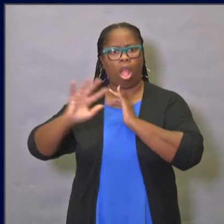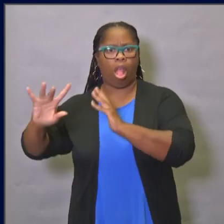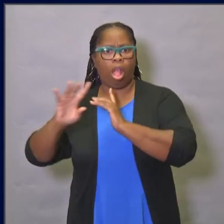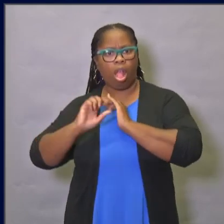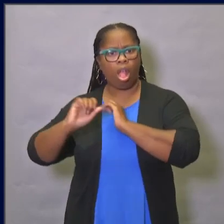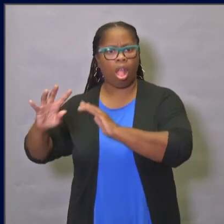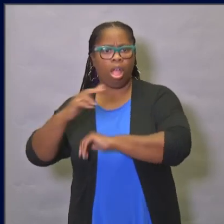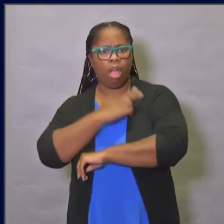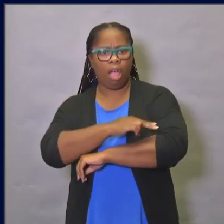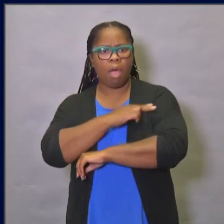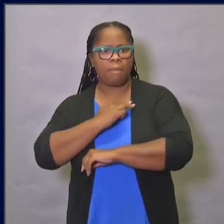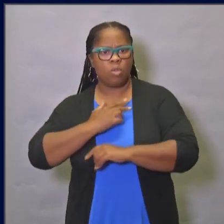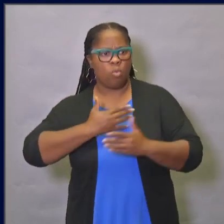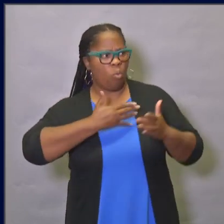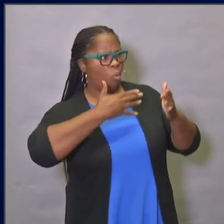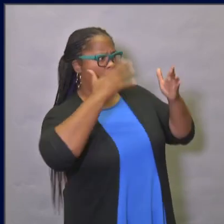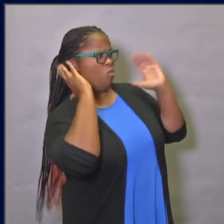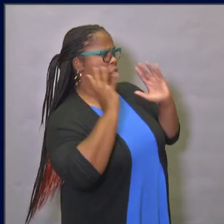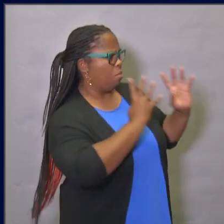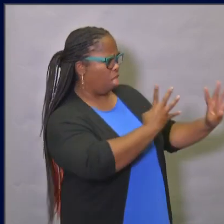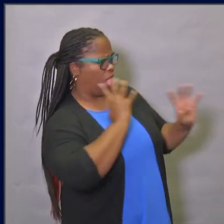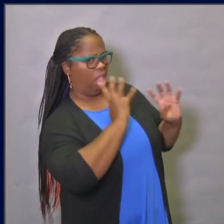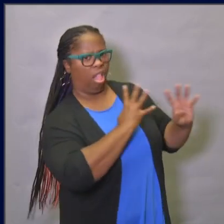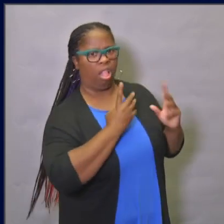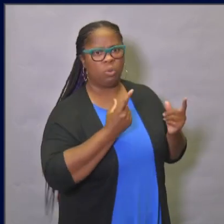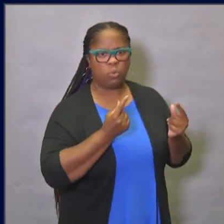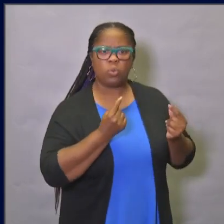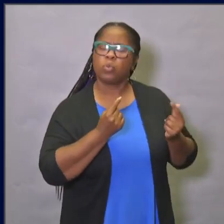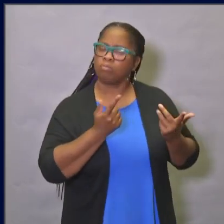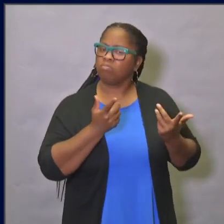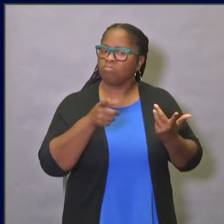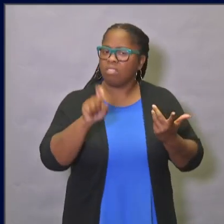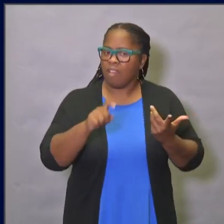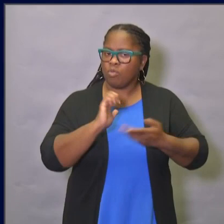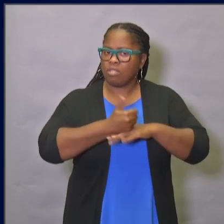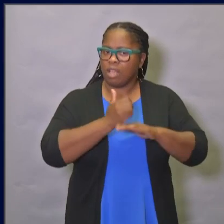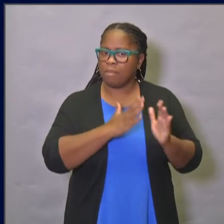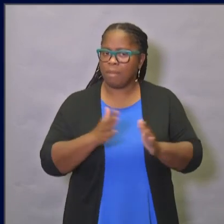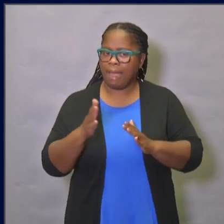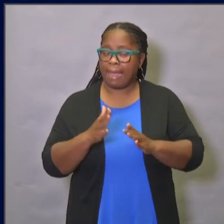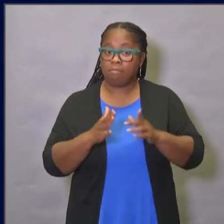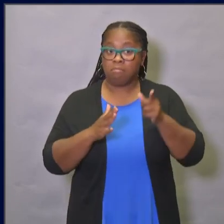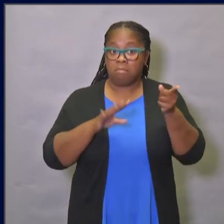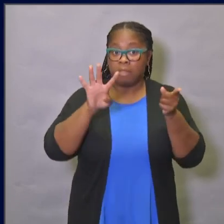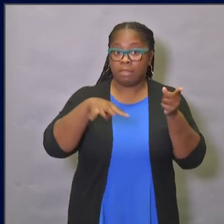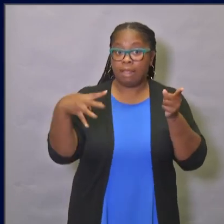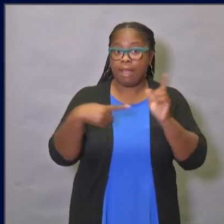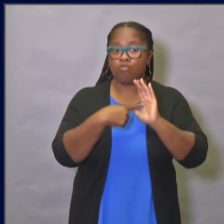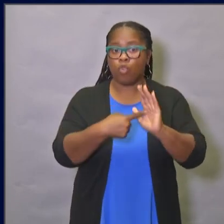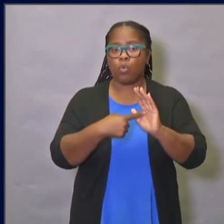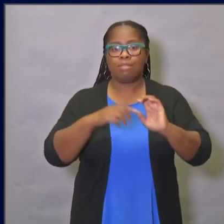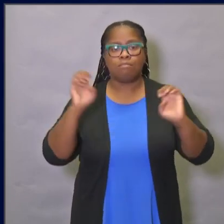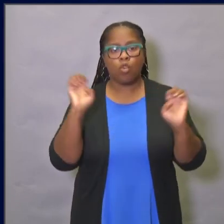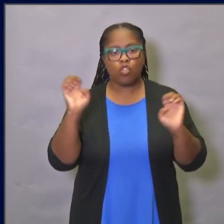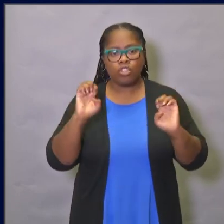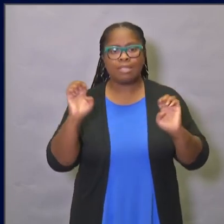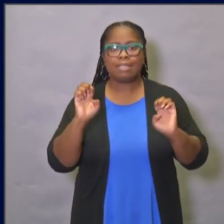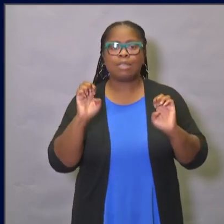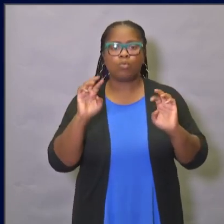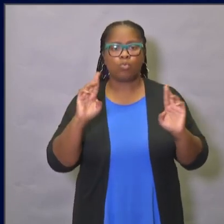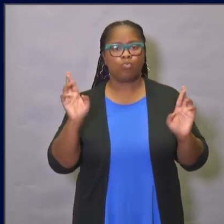This slide shows us the proportion of ED visits, emergency department visits, during last year's flu